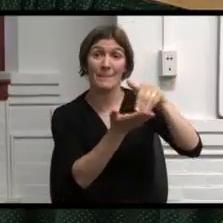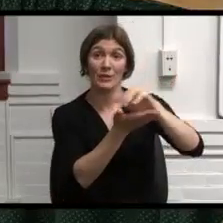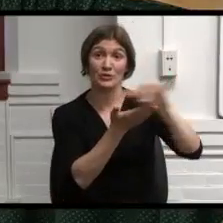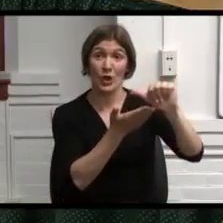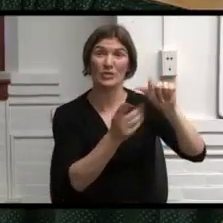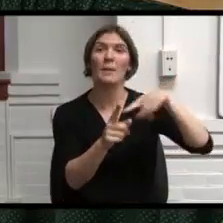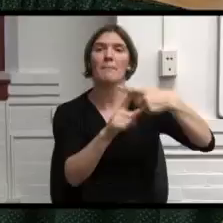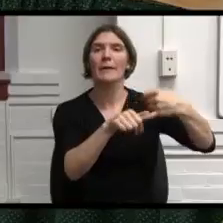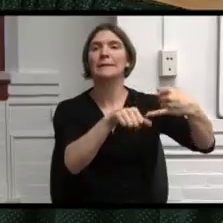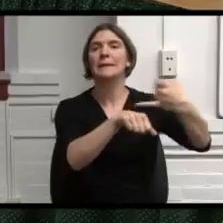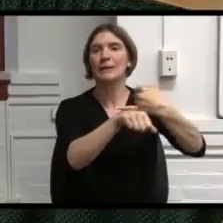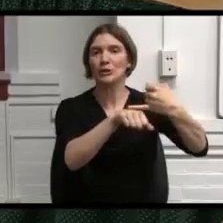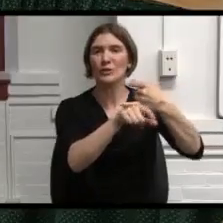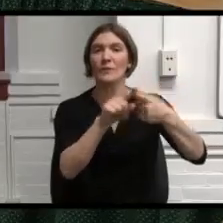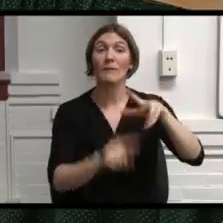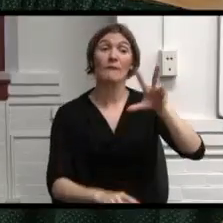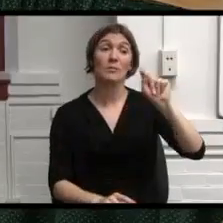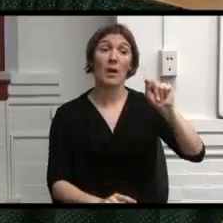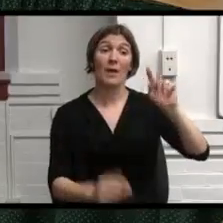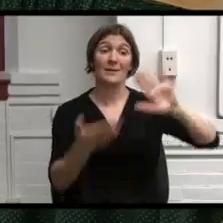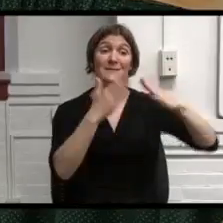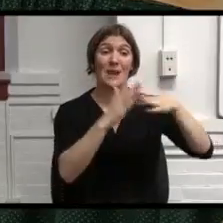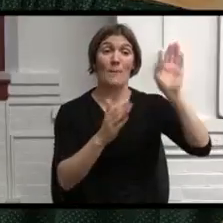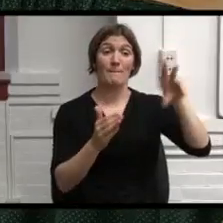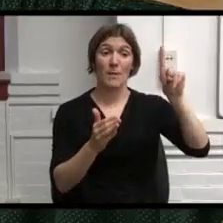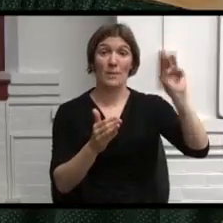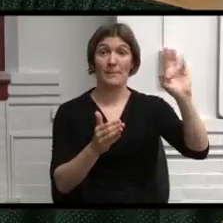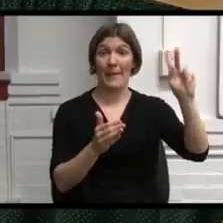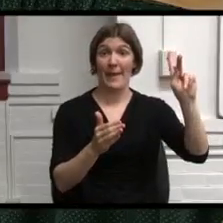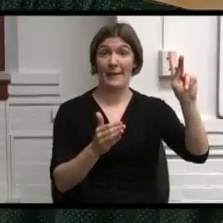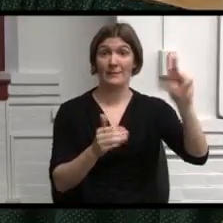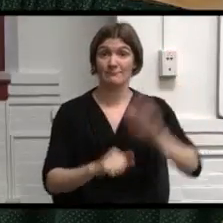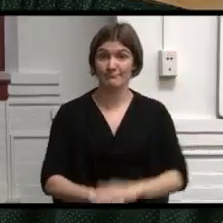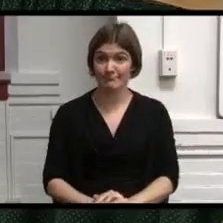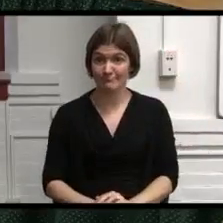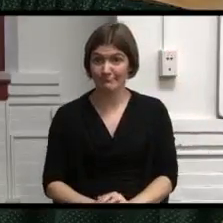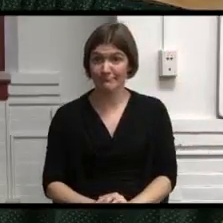$7,800,000 plus interest from the Vermont Municipal Bond Bank. Less than